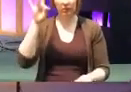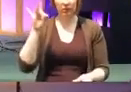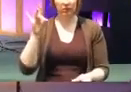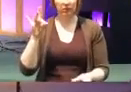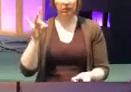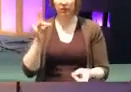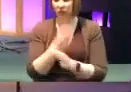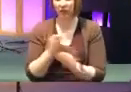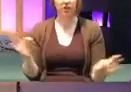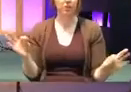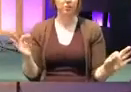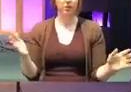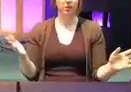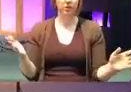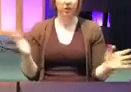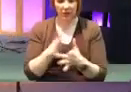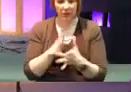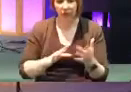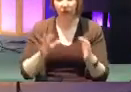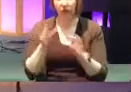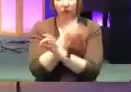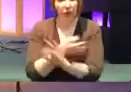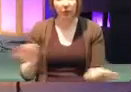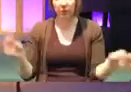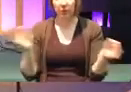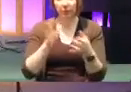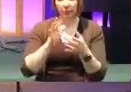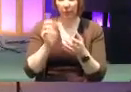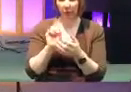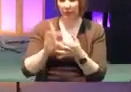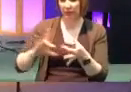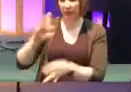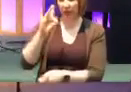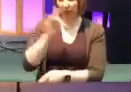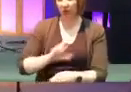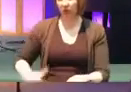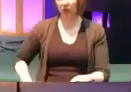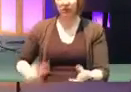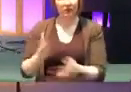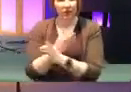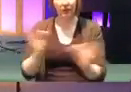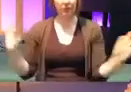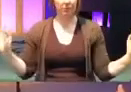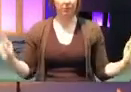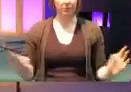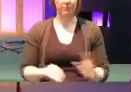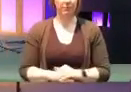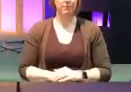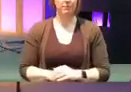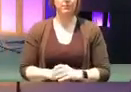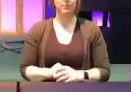freedom. There's freedom. There's freedom.